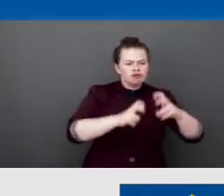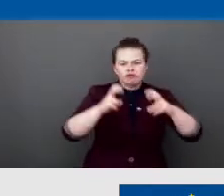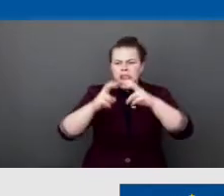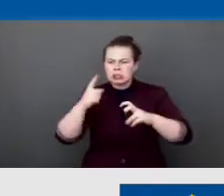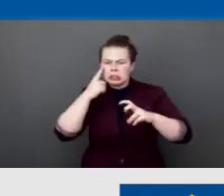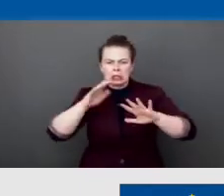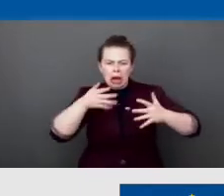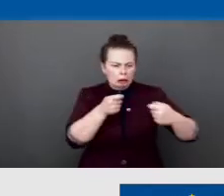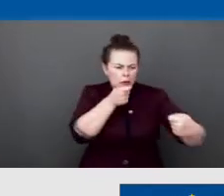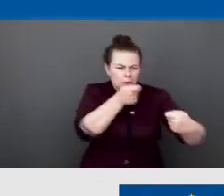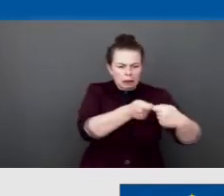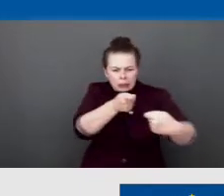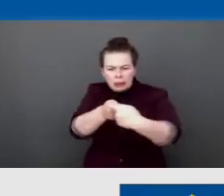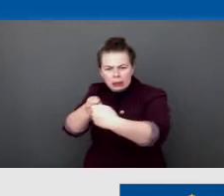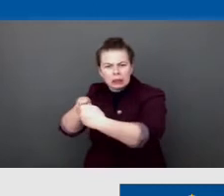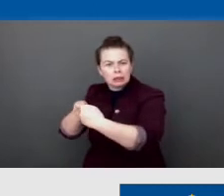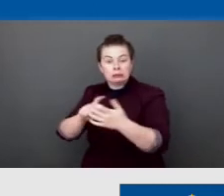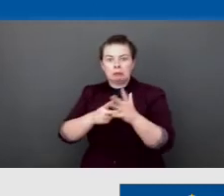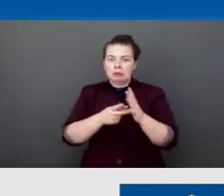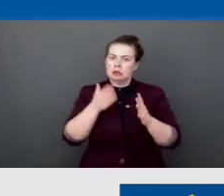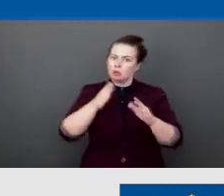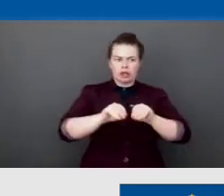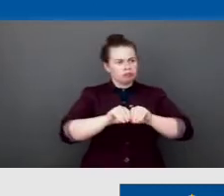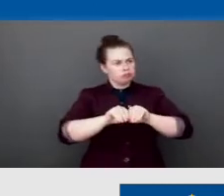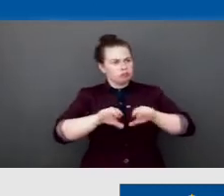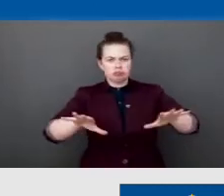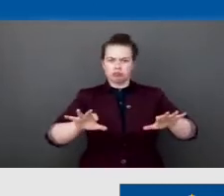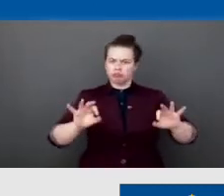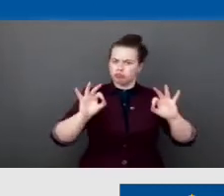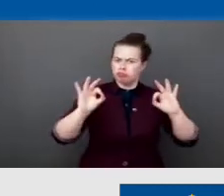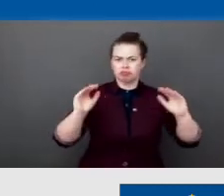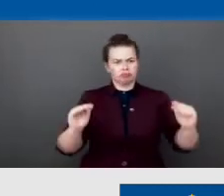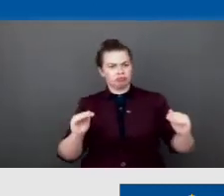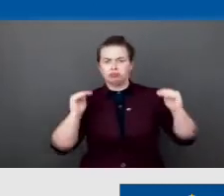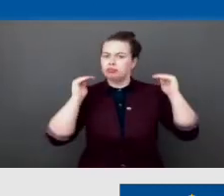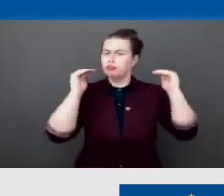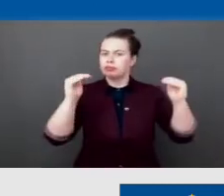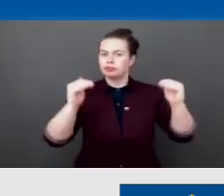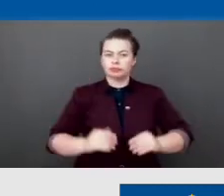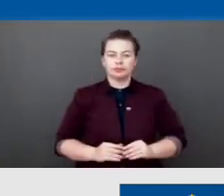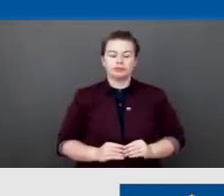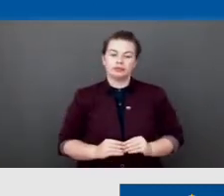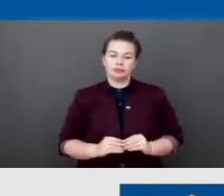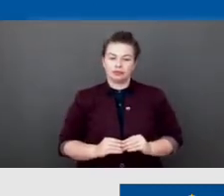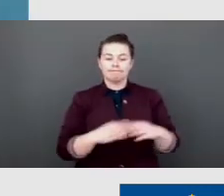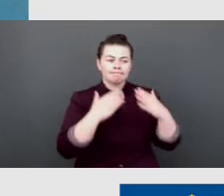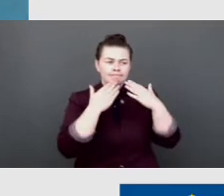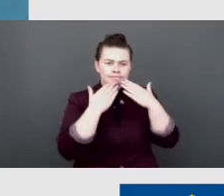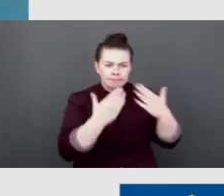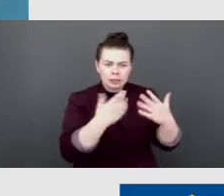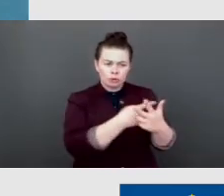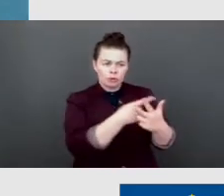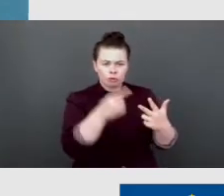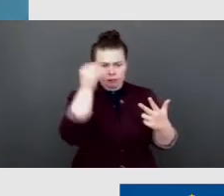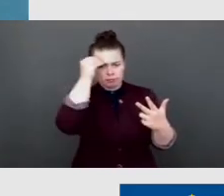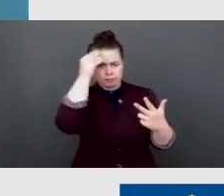of the international options available and a structured approach to analyzing the effectiveness of the programs. Thank you